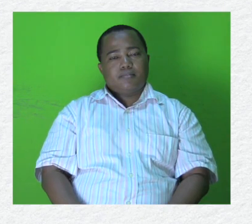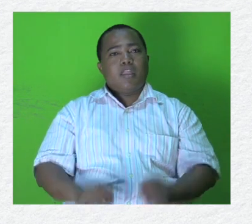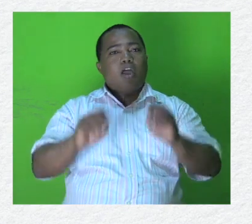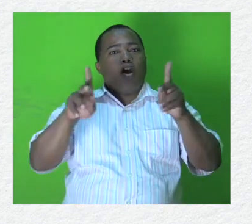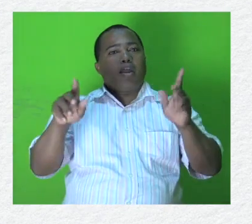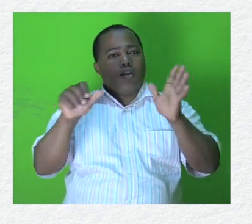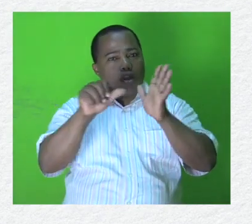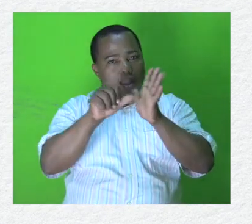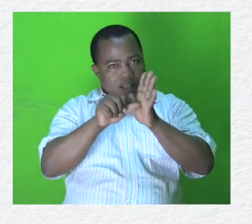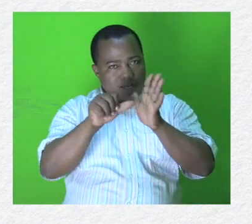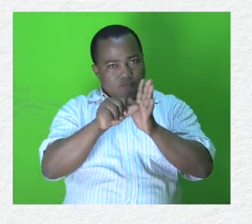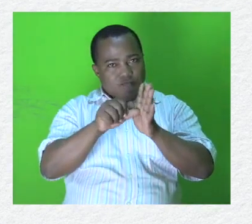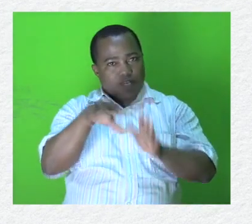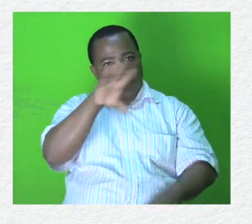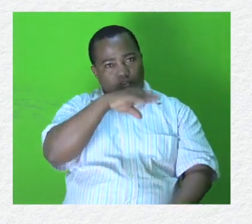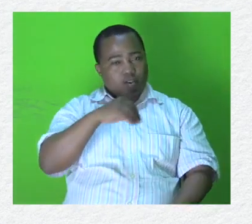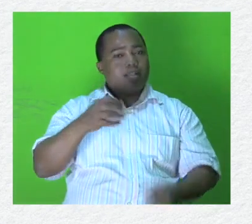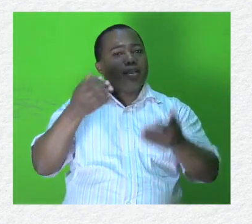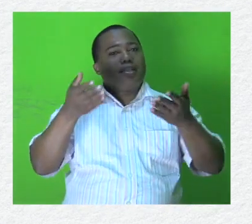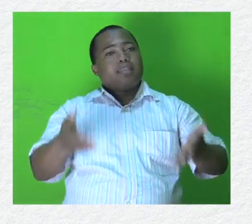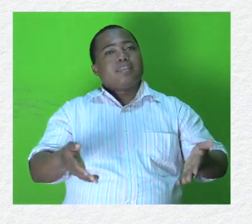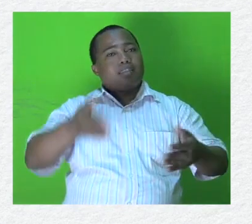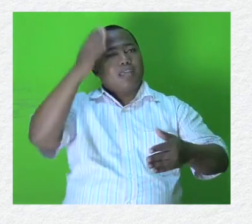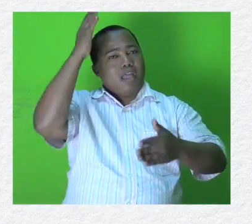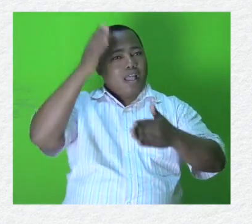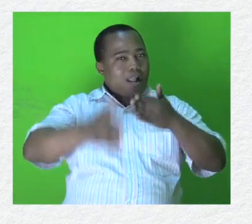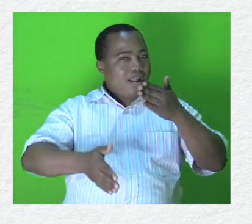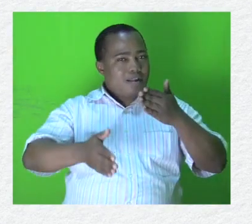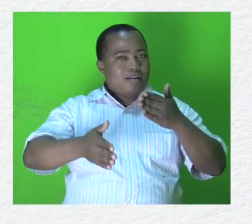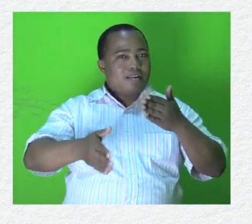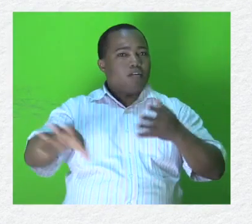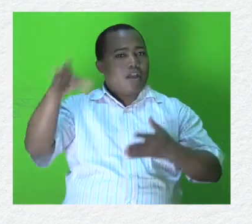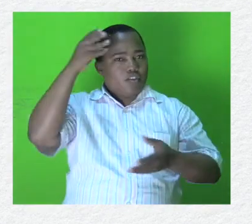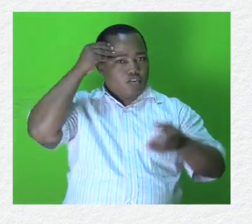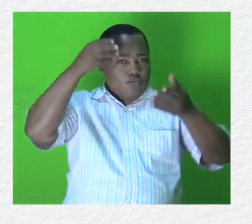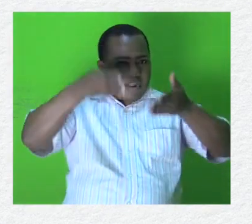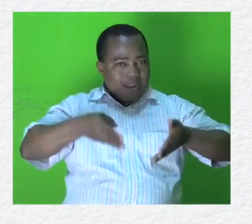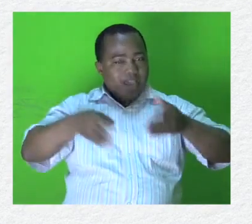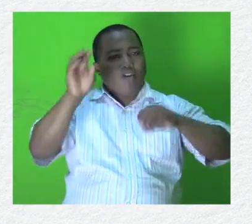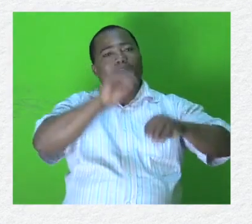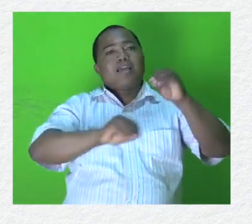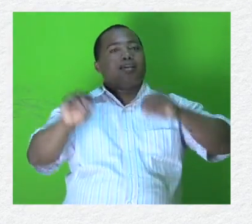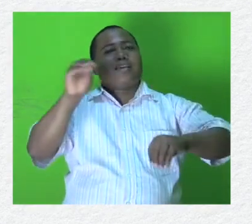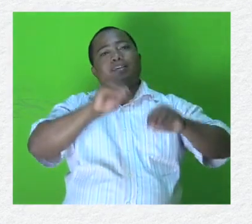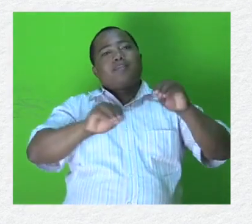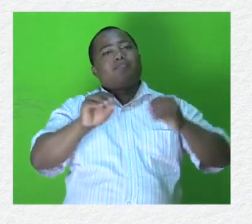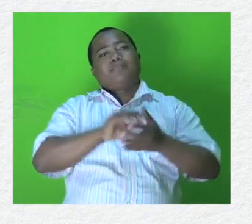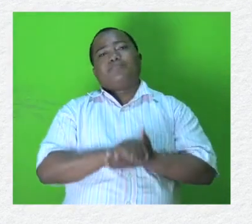Dear students, this is the end of our today's chemistry session.